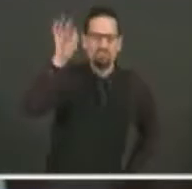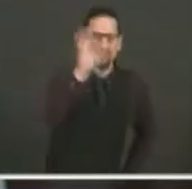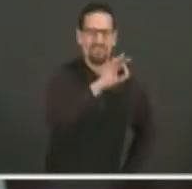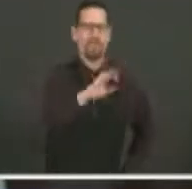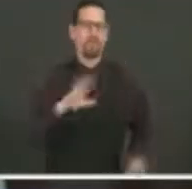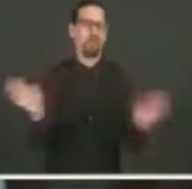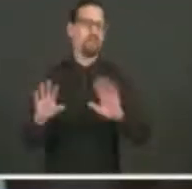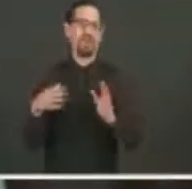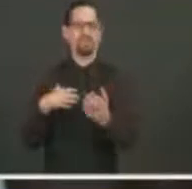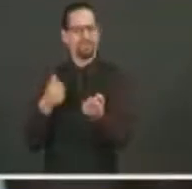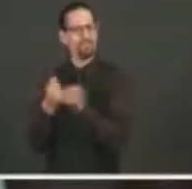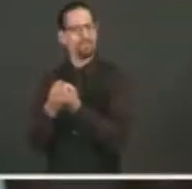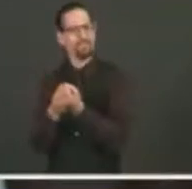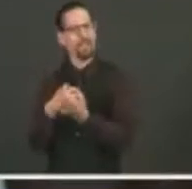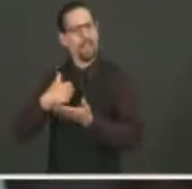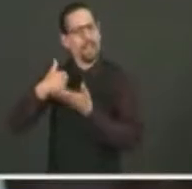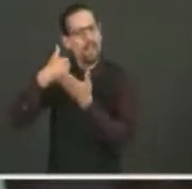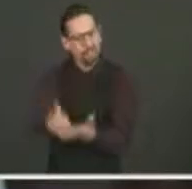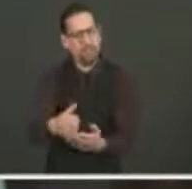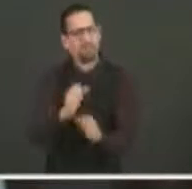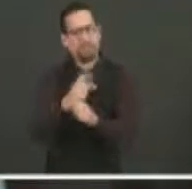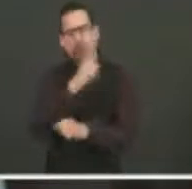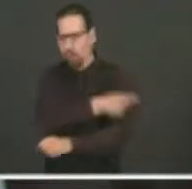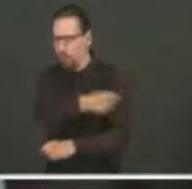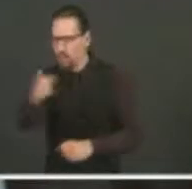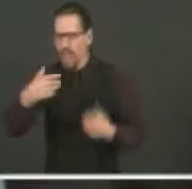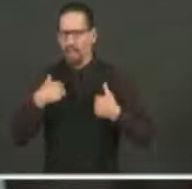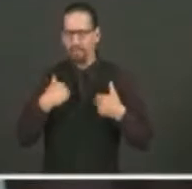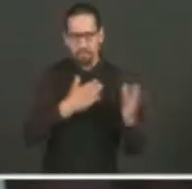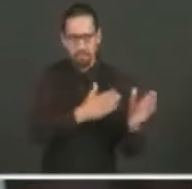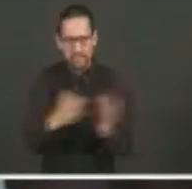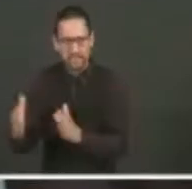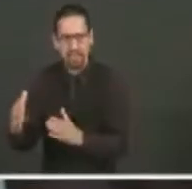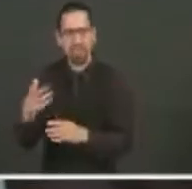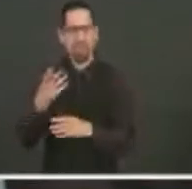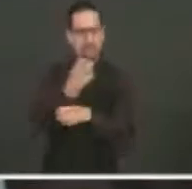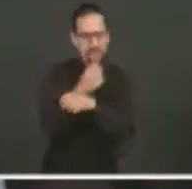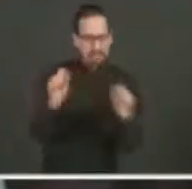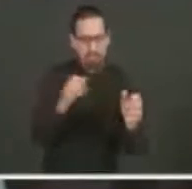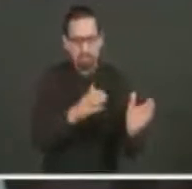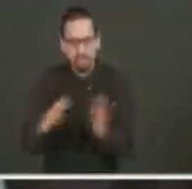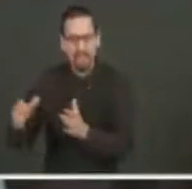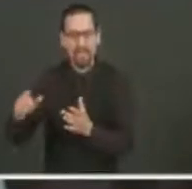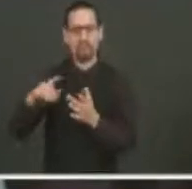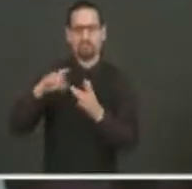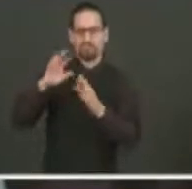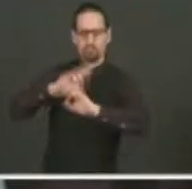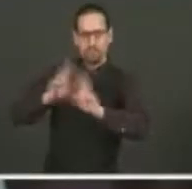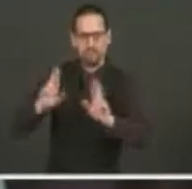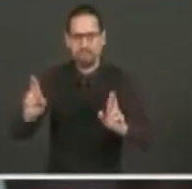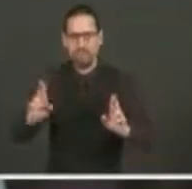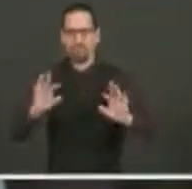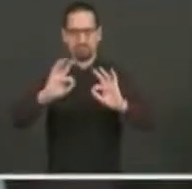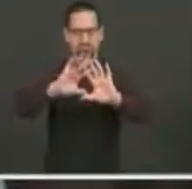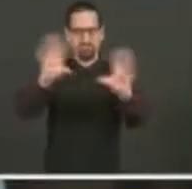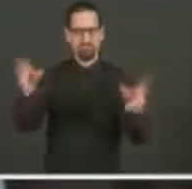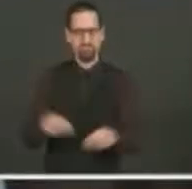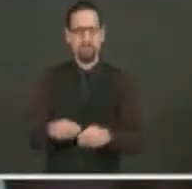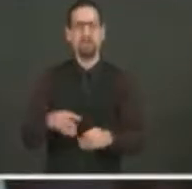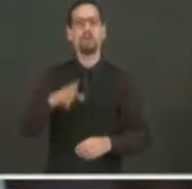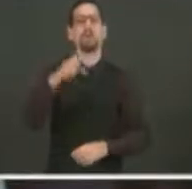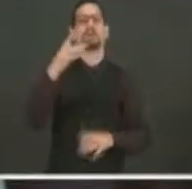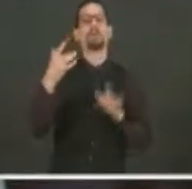be safe, and we want people to go back to work, and we want people to enjoy this summer. So call Commerce, 521-HELP,